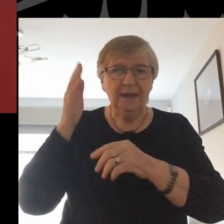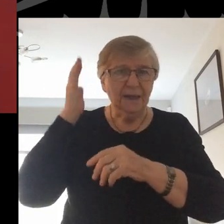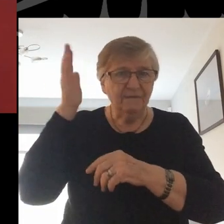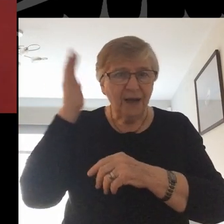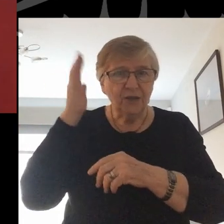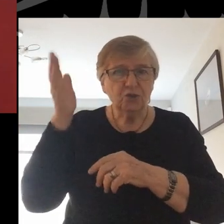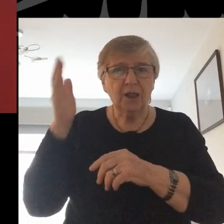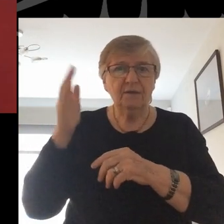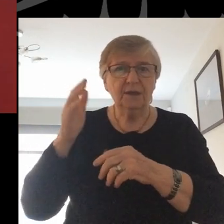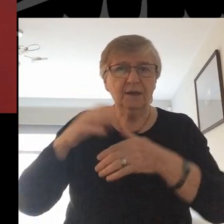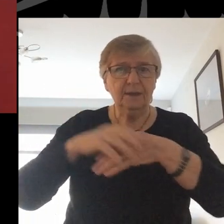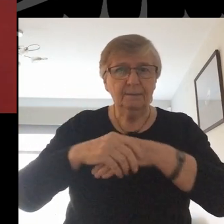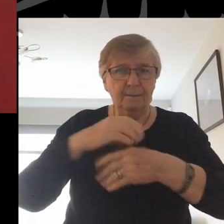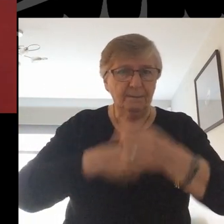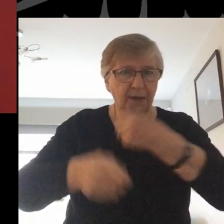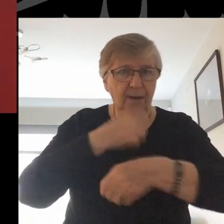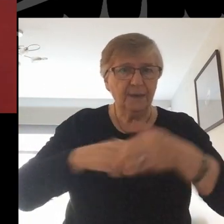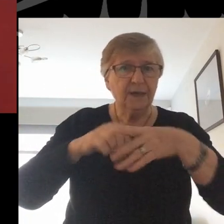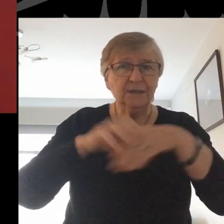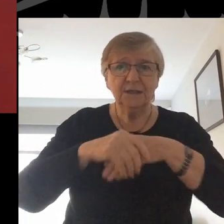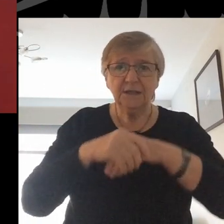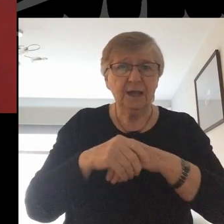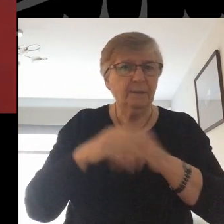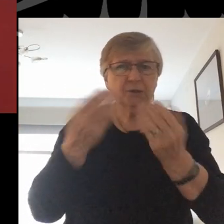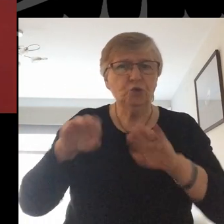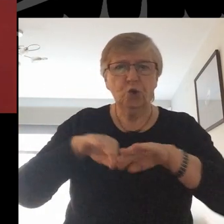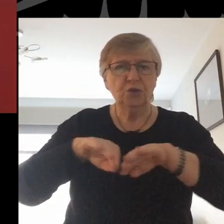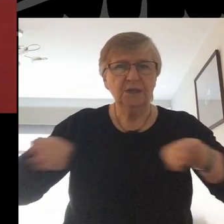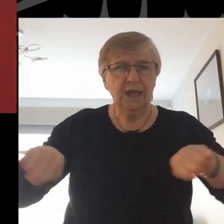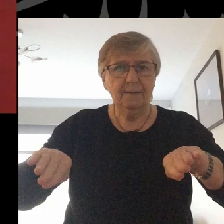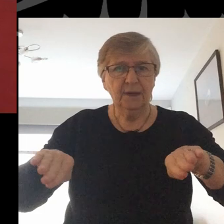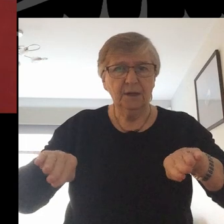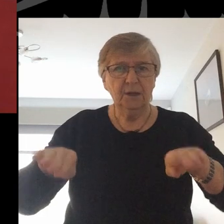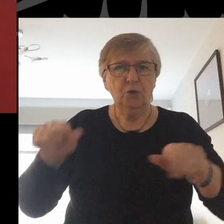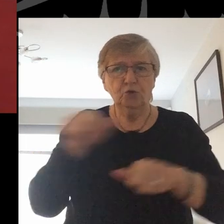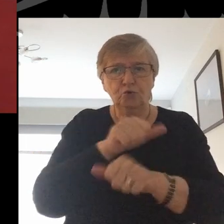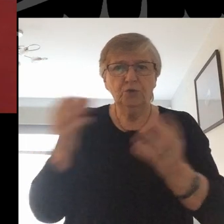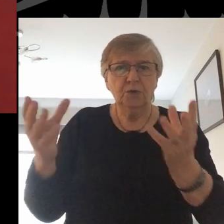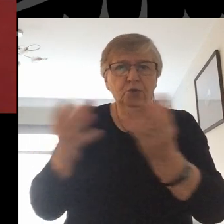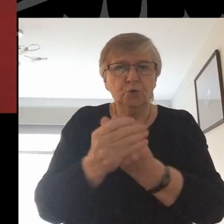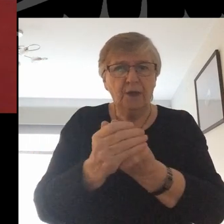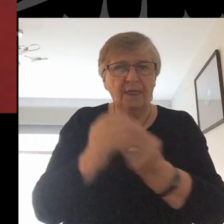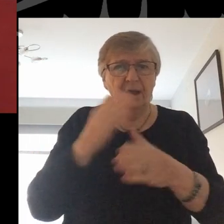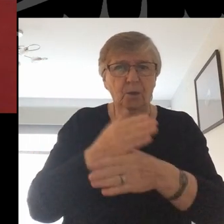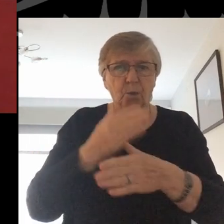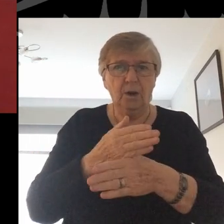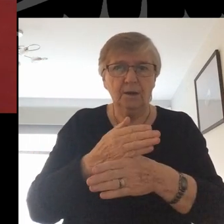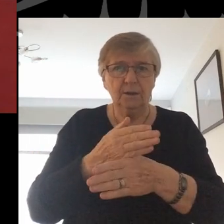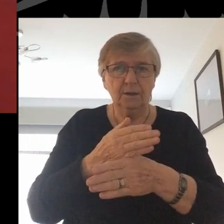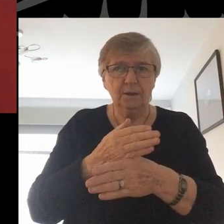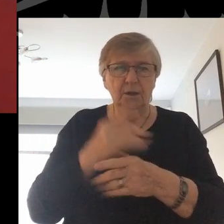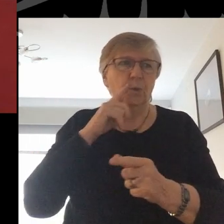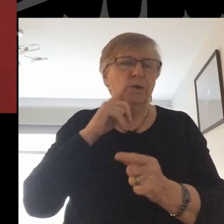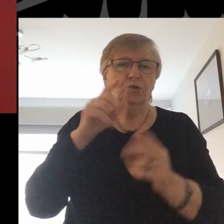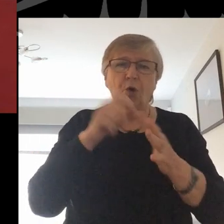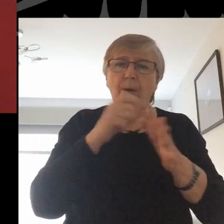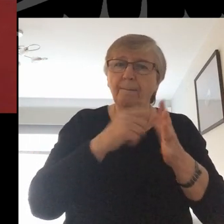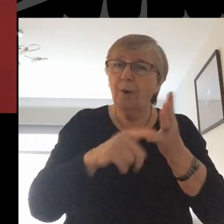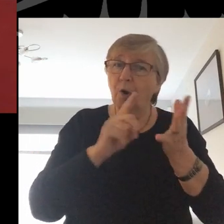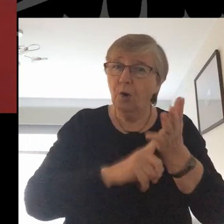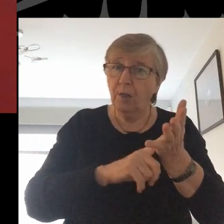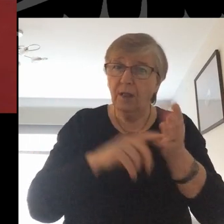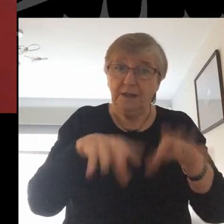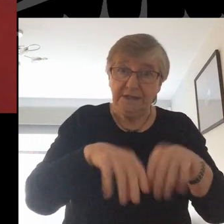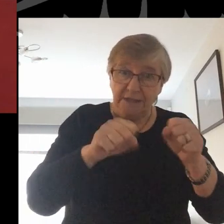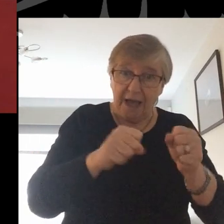are not things to be kept apart, but brought together. And we saw in the missionary work of the Apostle Paul how he didn't just start churches, but